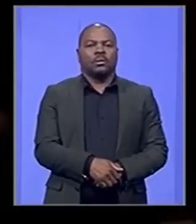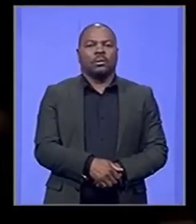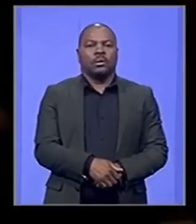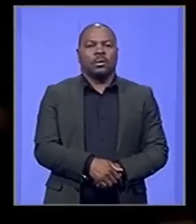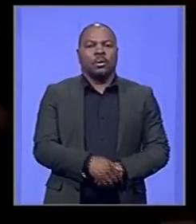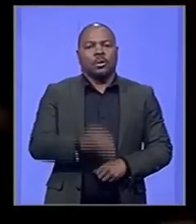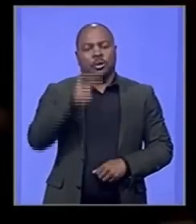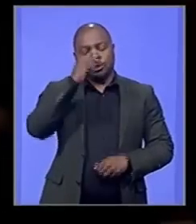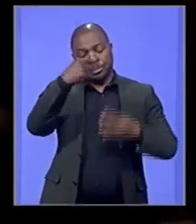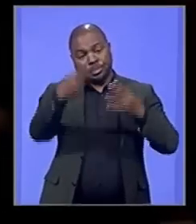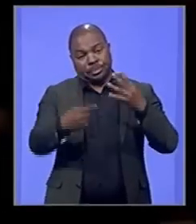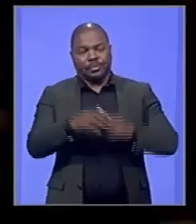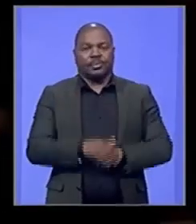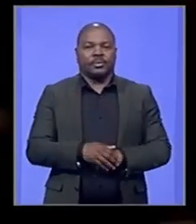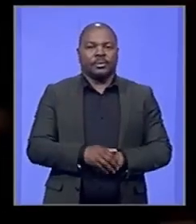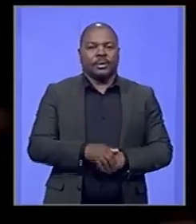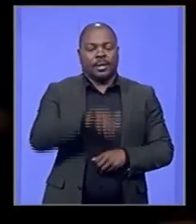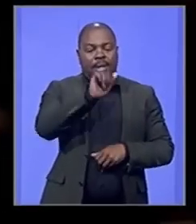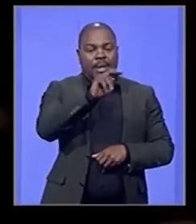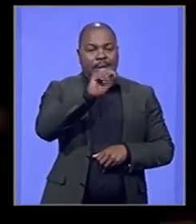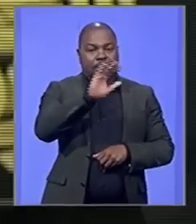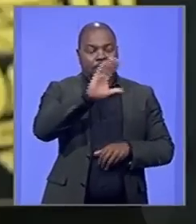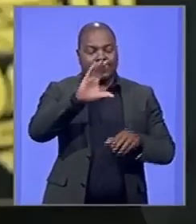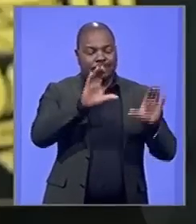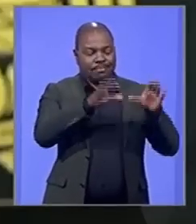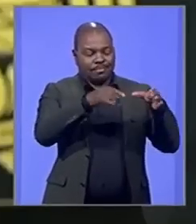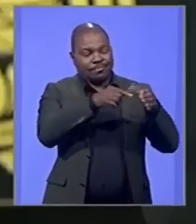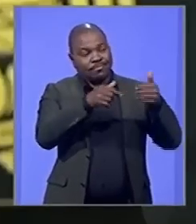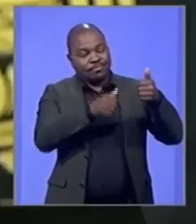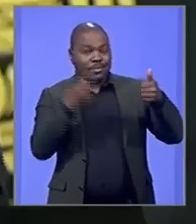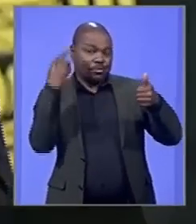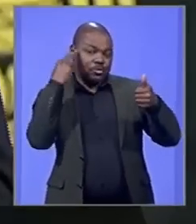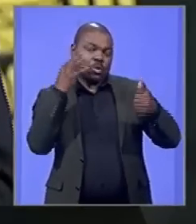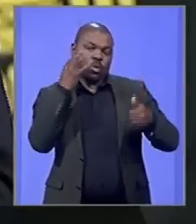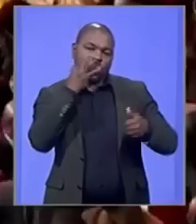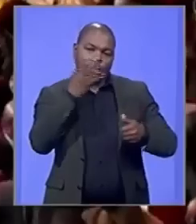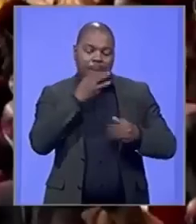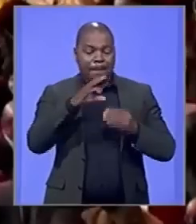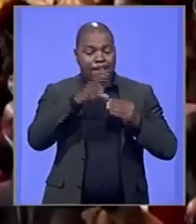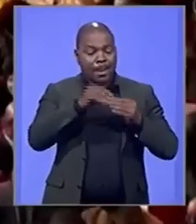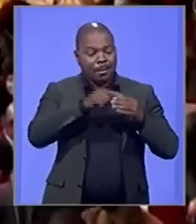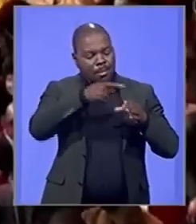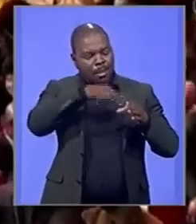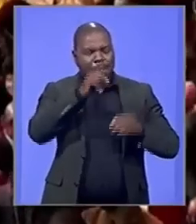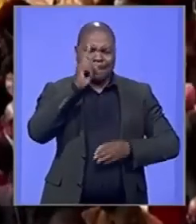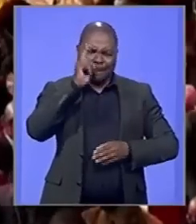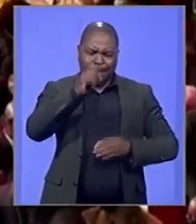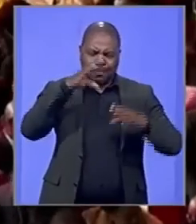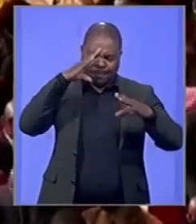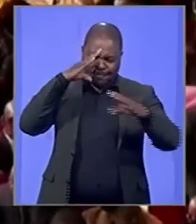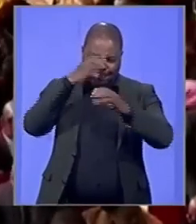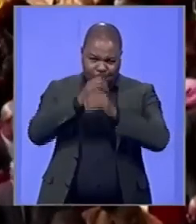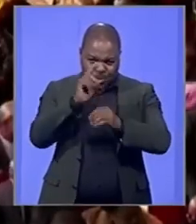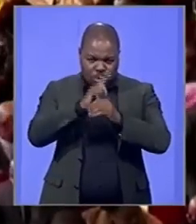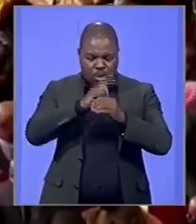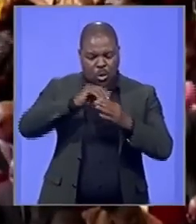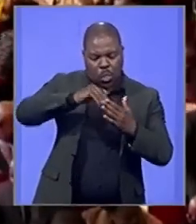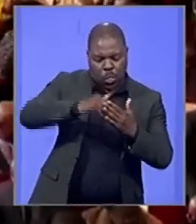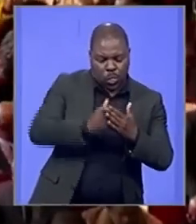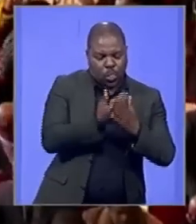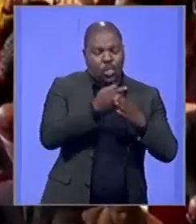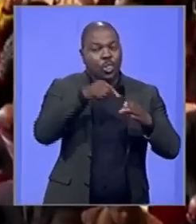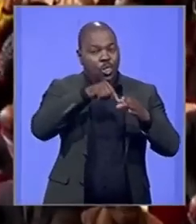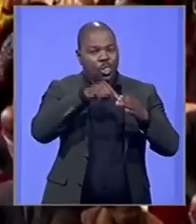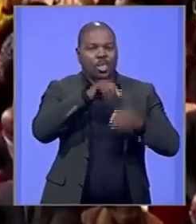Mo kgasong eno re utlwa fa mokwaledi kakaretso wa ANC a re ditokololo tsa lekoko di tshwanetse go tsepamisa mogopolo mo go